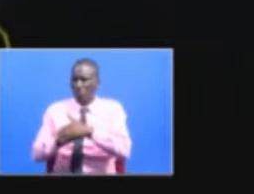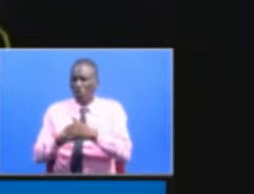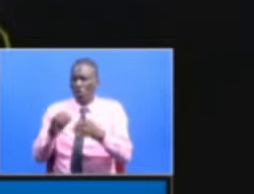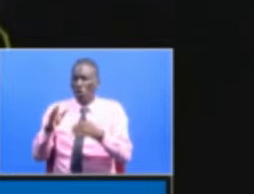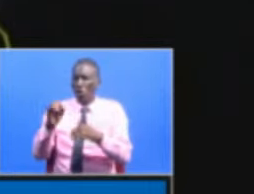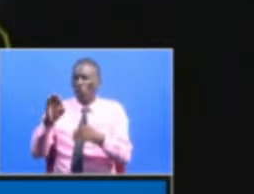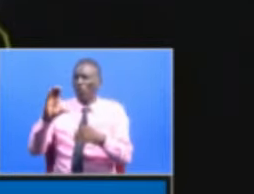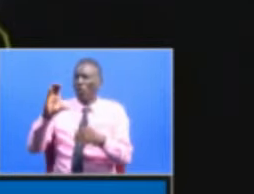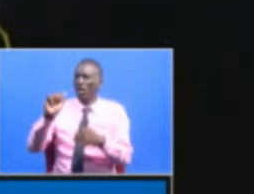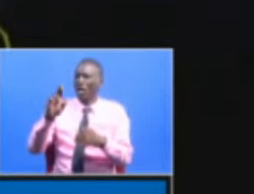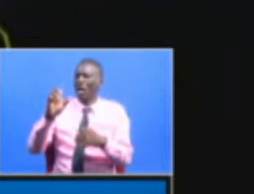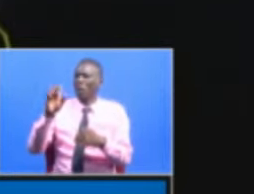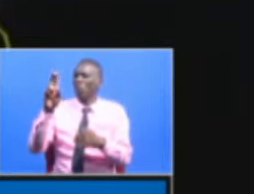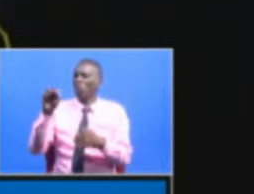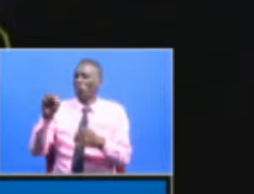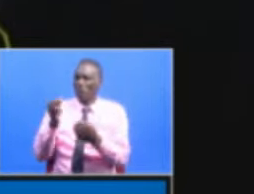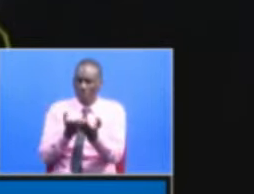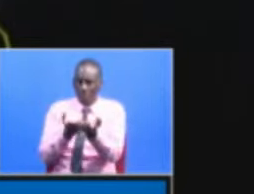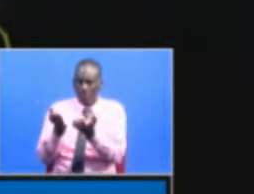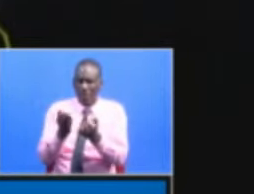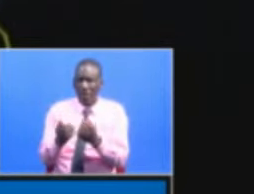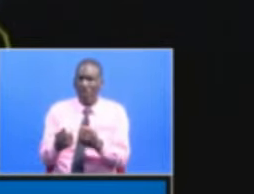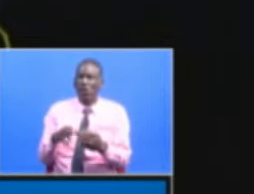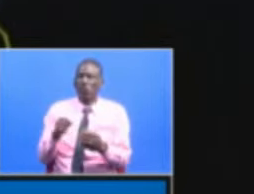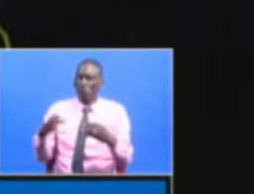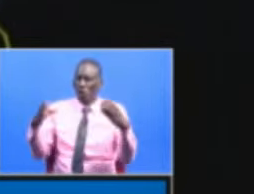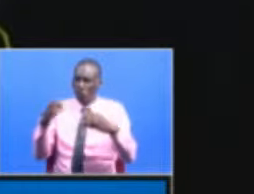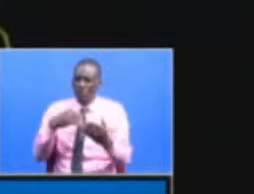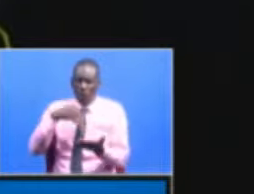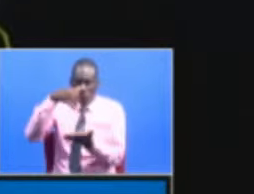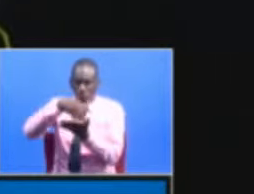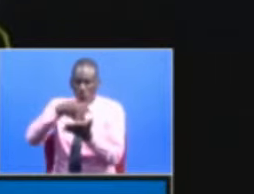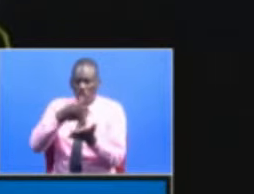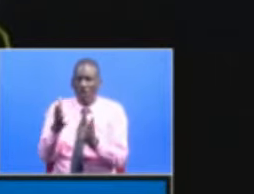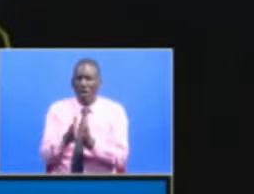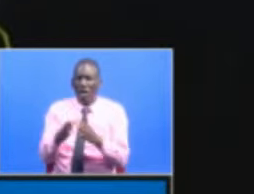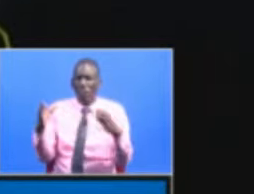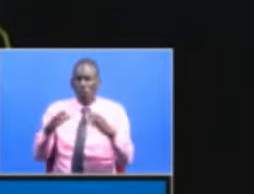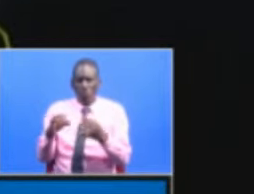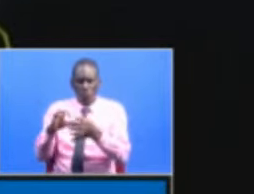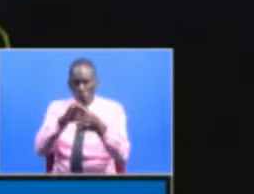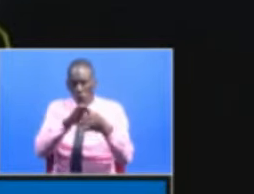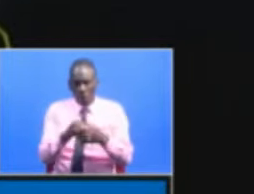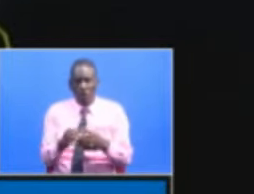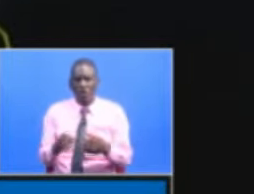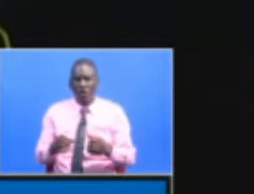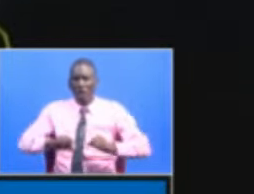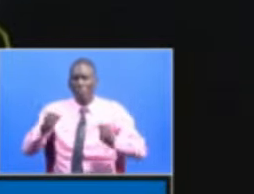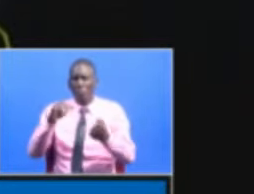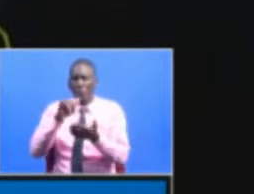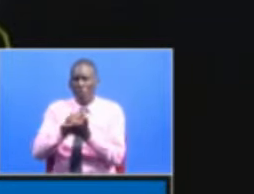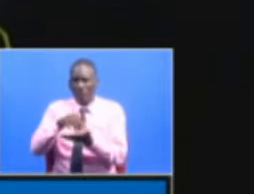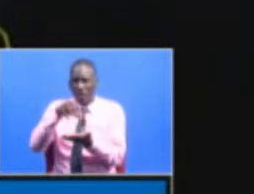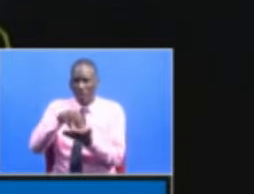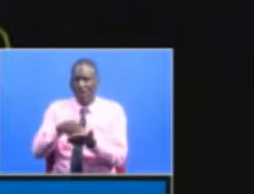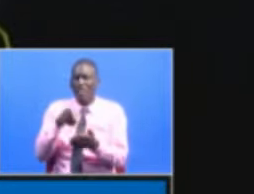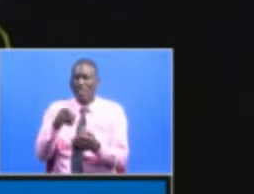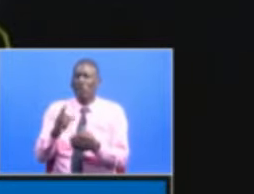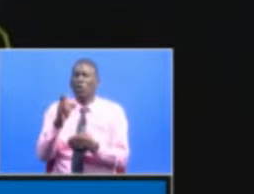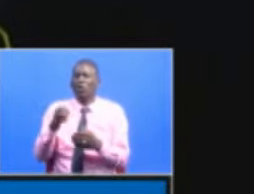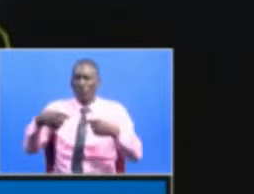trading. Mm-hmm. So the community has a stake in it. So they are very cooperative in this case. Yeah, and it has actually been one of the